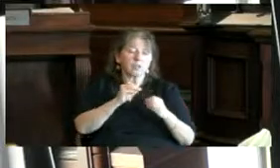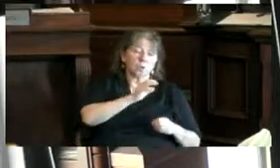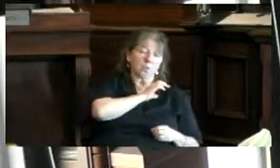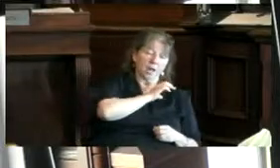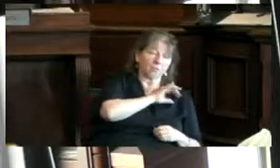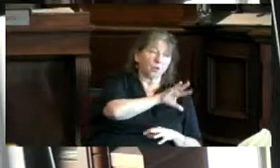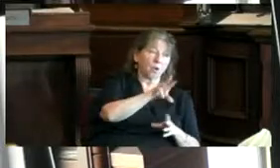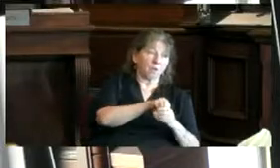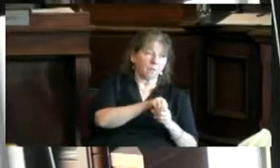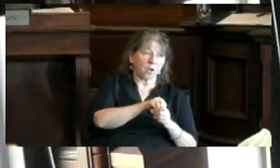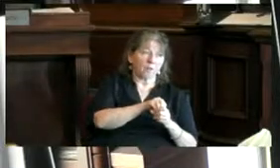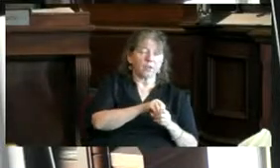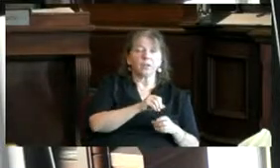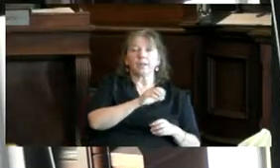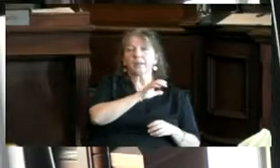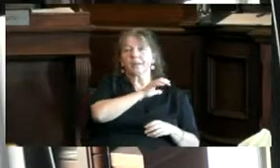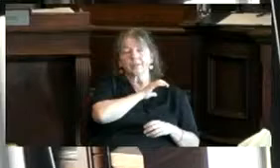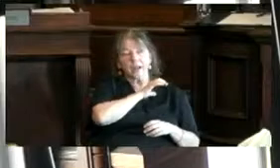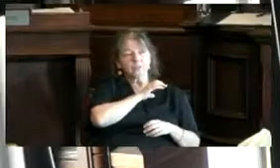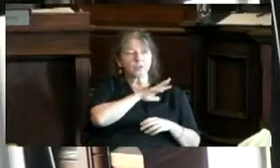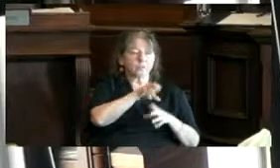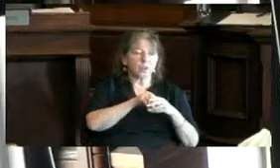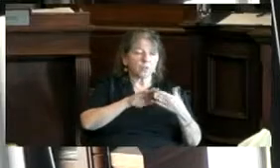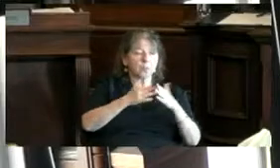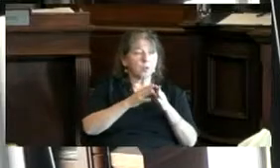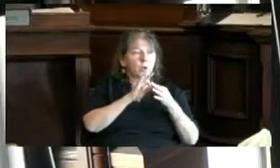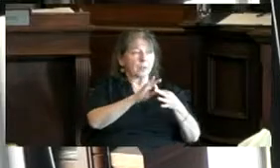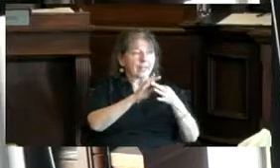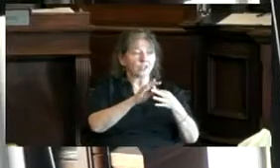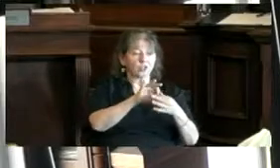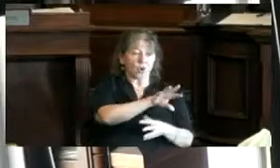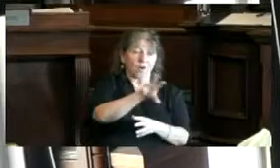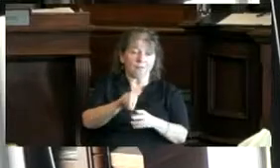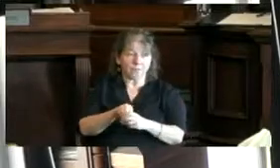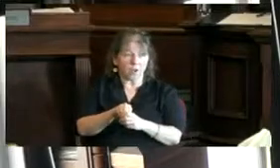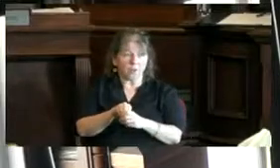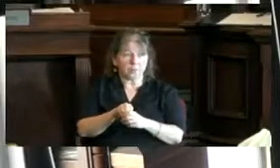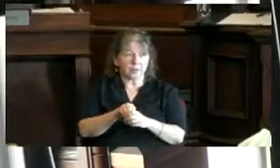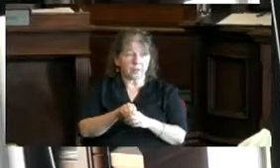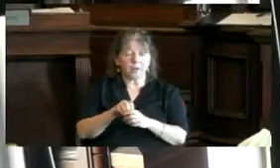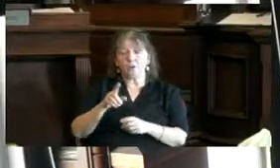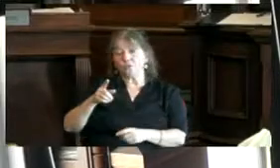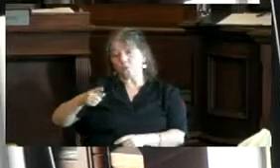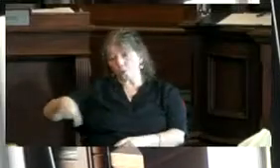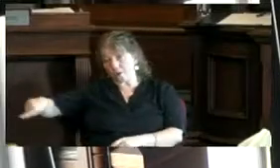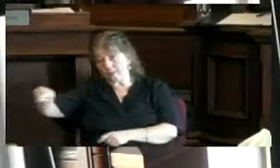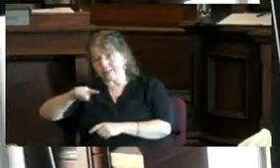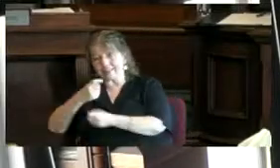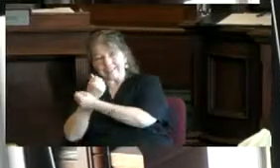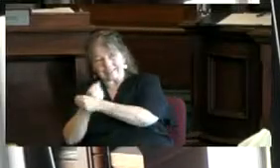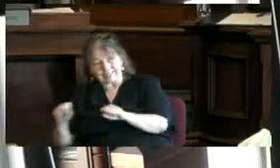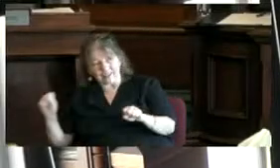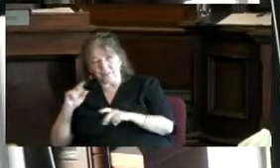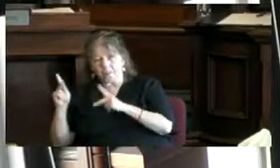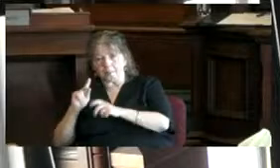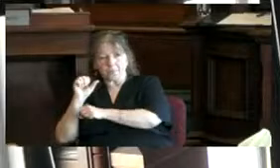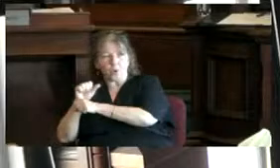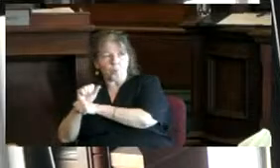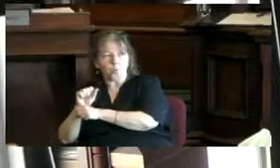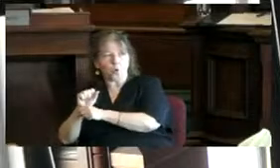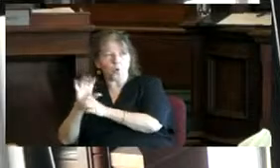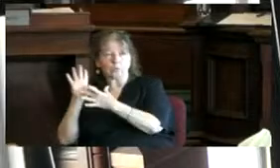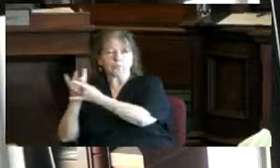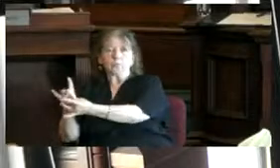all the officers from the community relations unit are involved for the safety of the outreach workers. So when we're